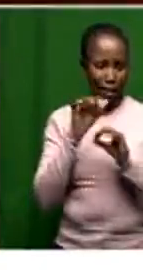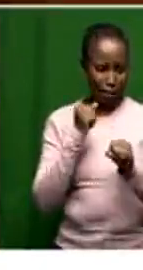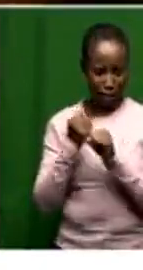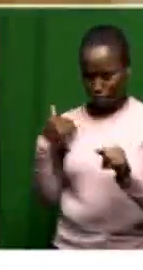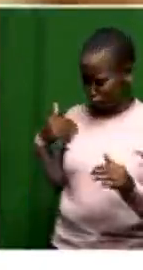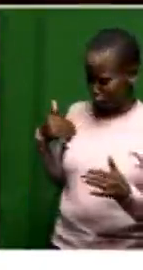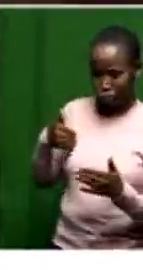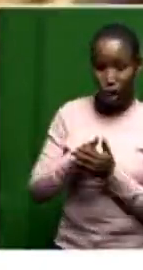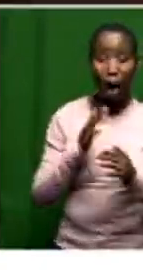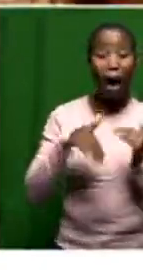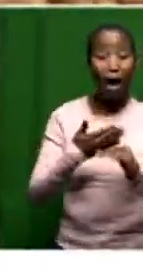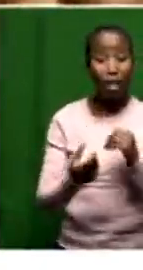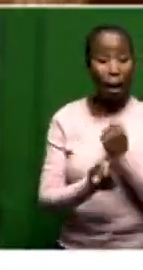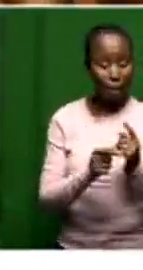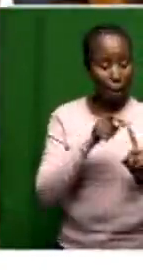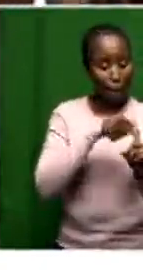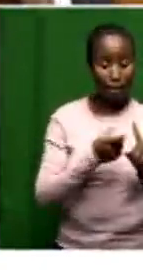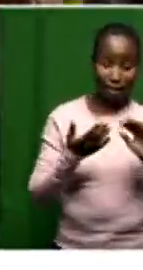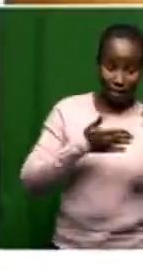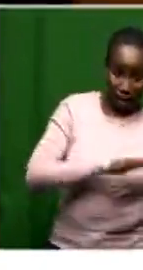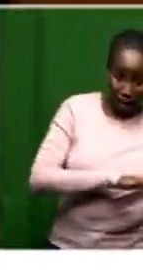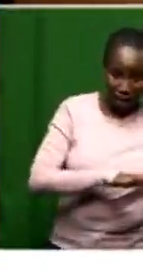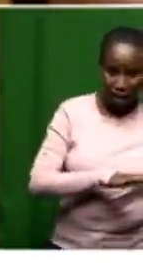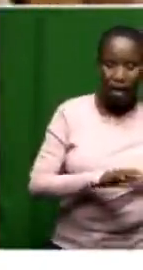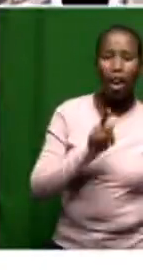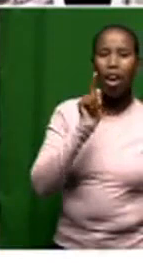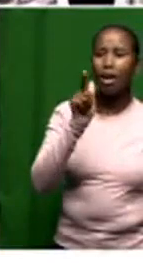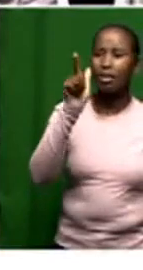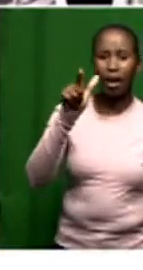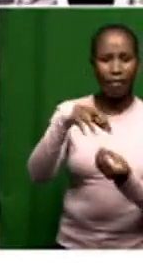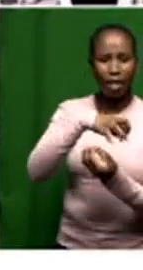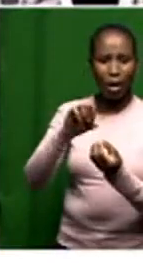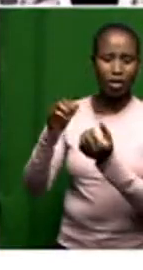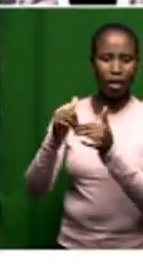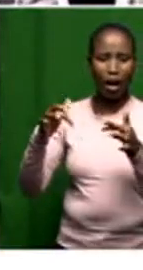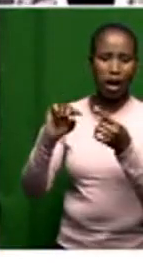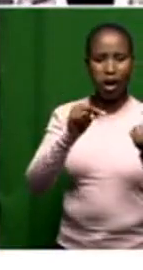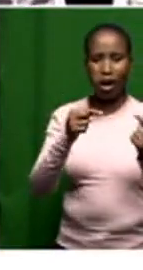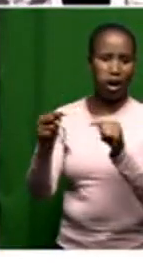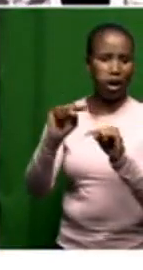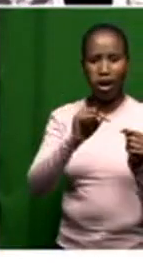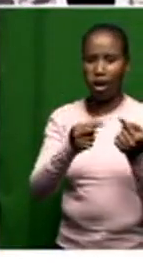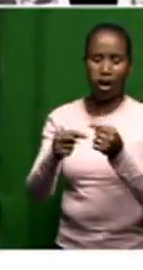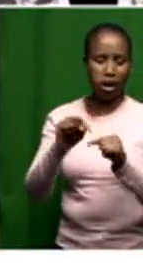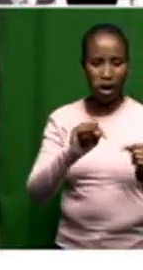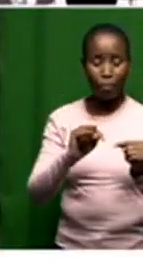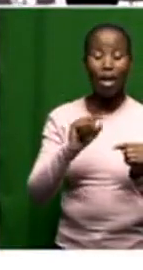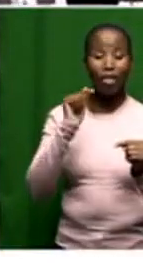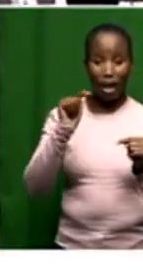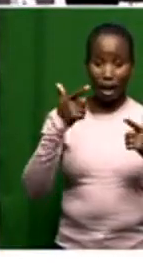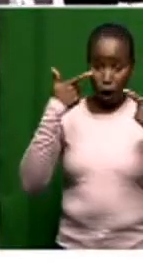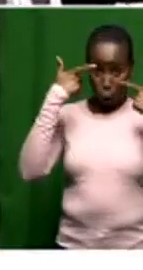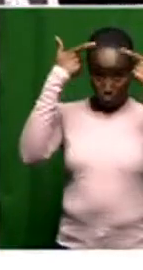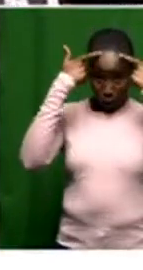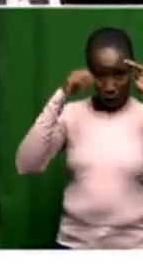Just days after his death, the debate over the royal succession began. Weeks later, the king's third wife, Queen